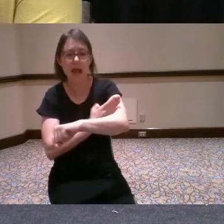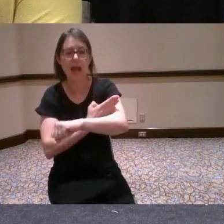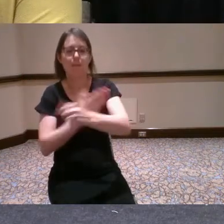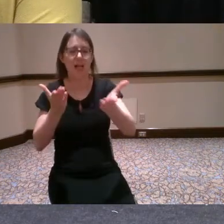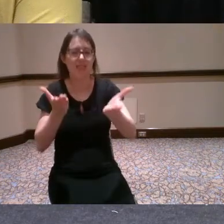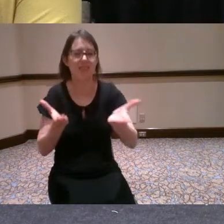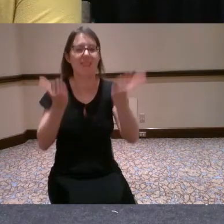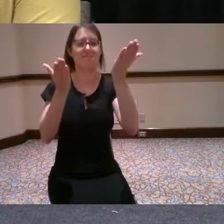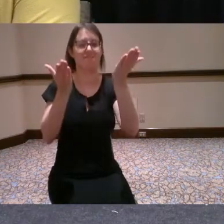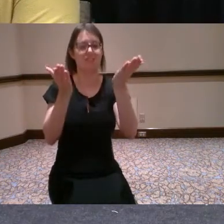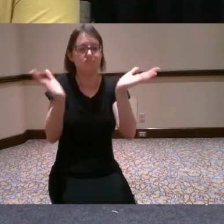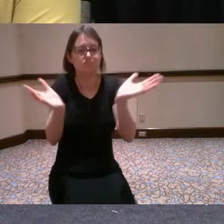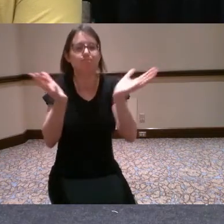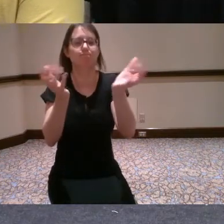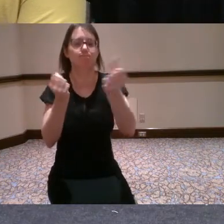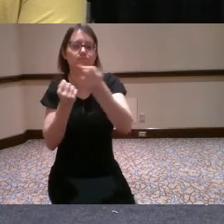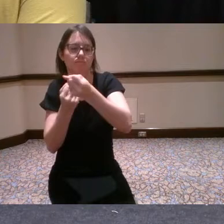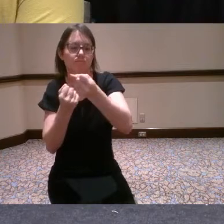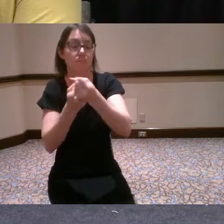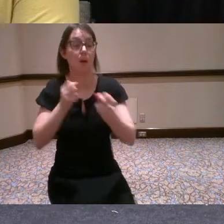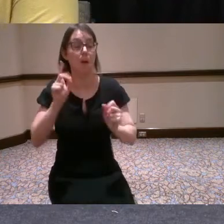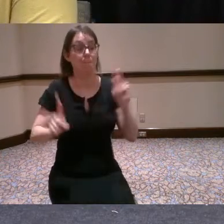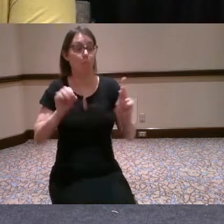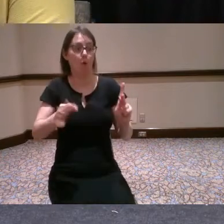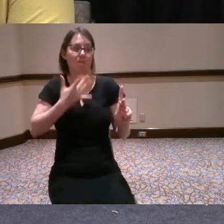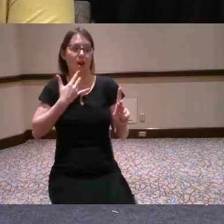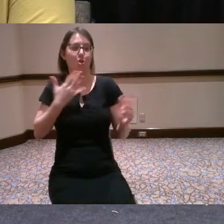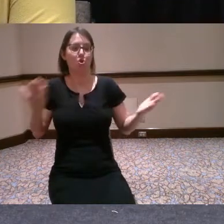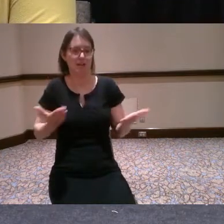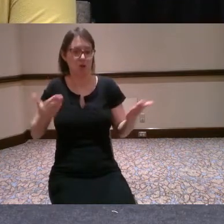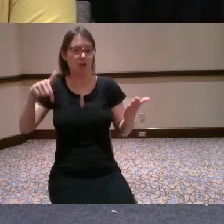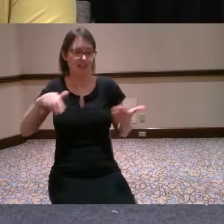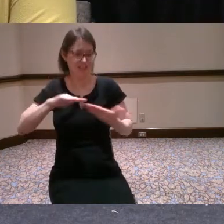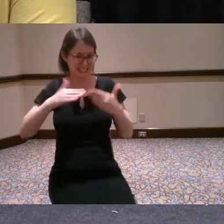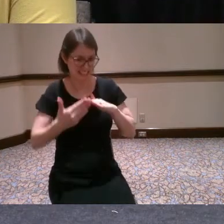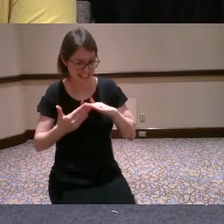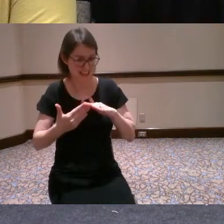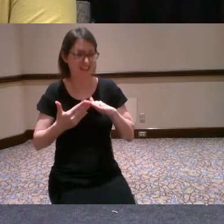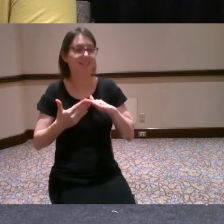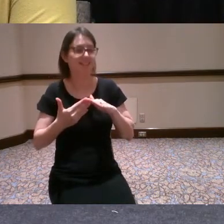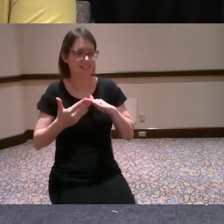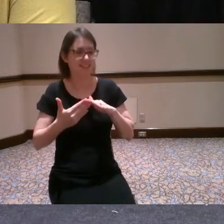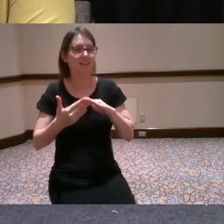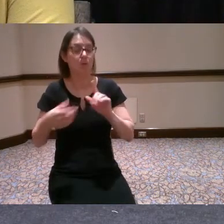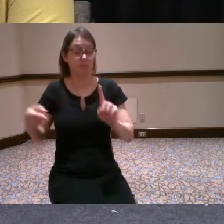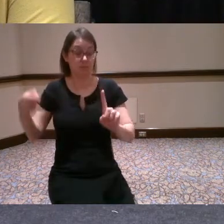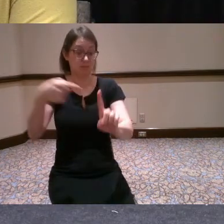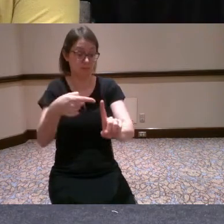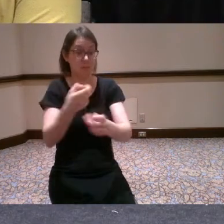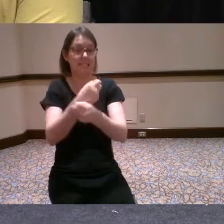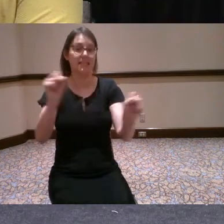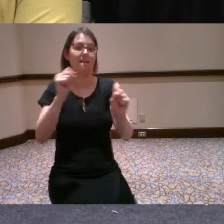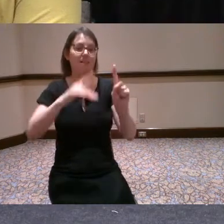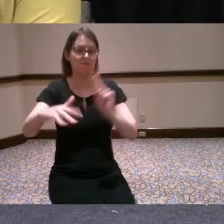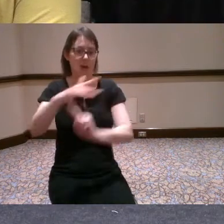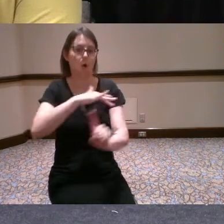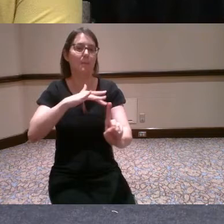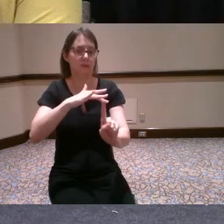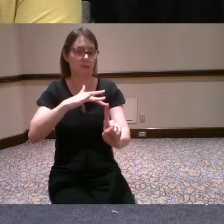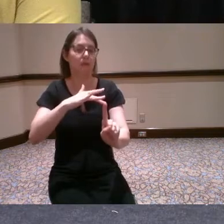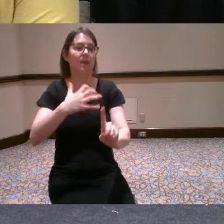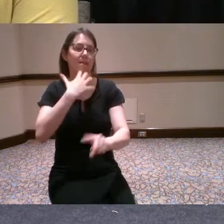color in this city, specifically with the purpose of making sure that they are within safe environments and feel